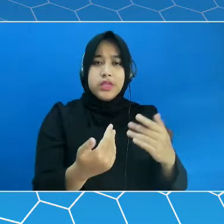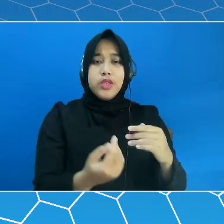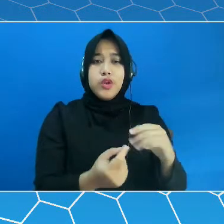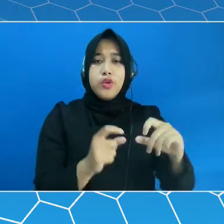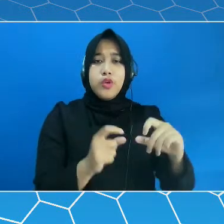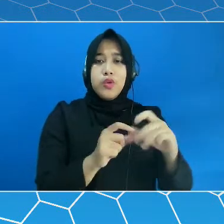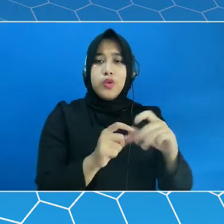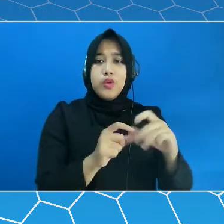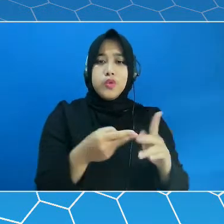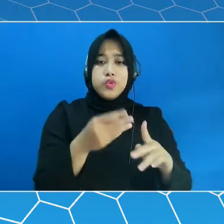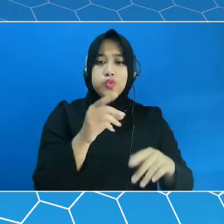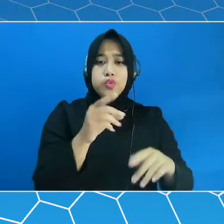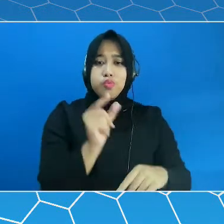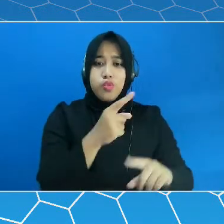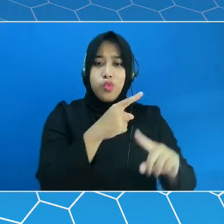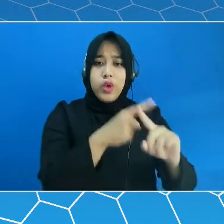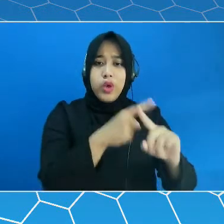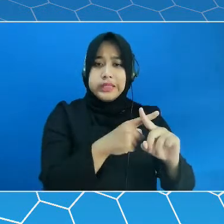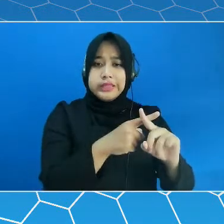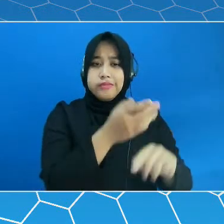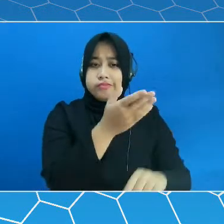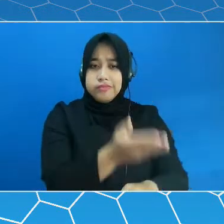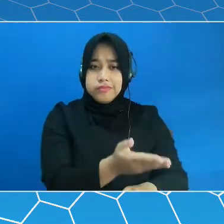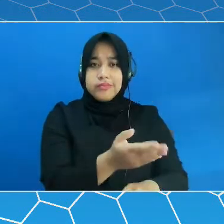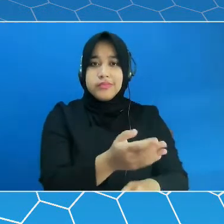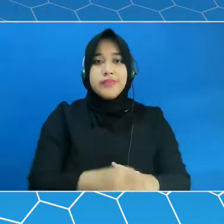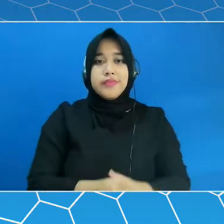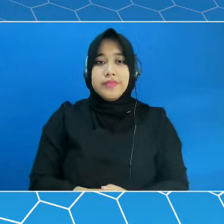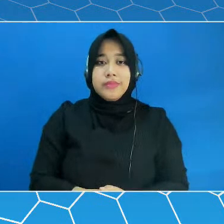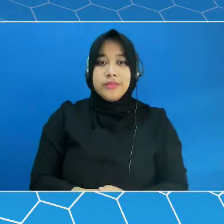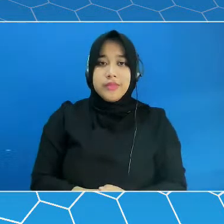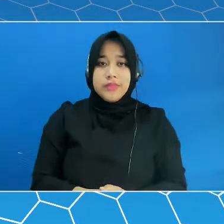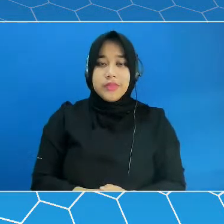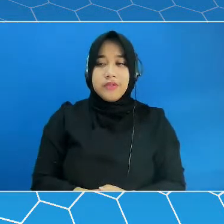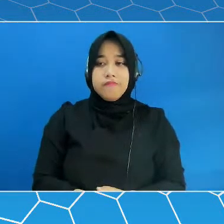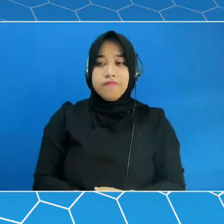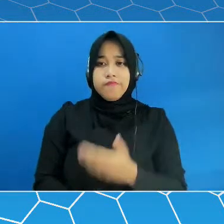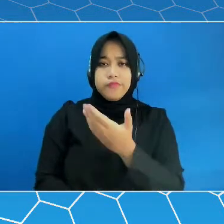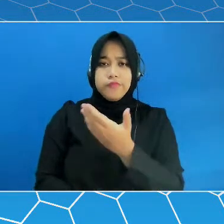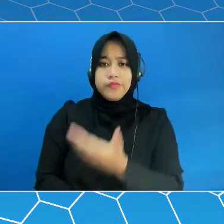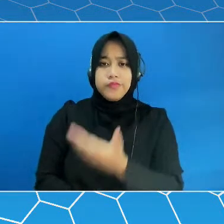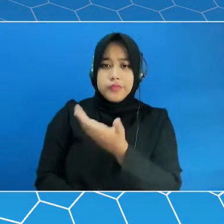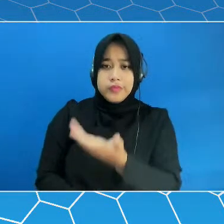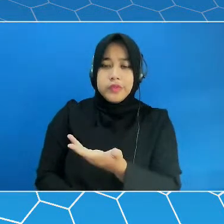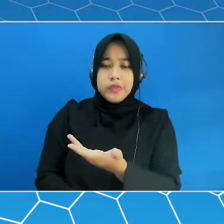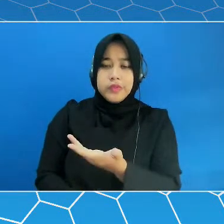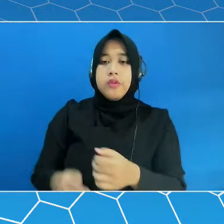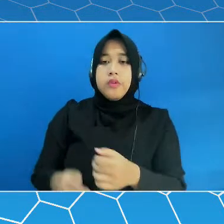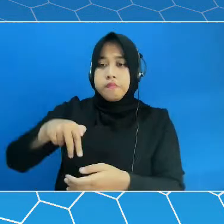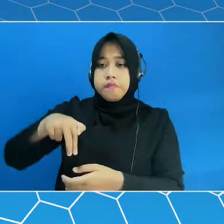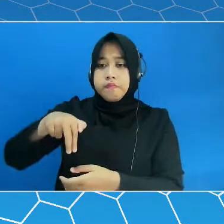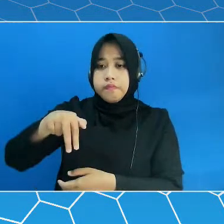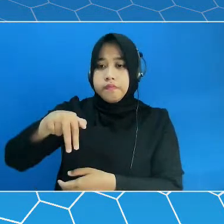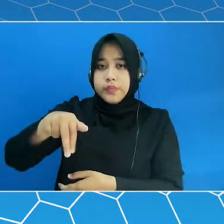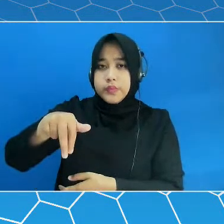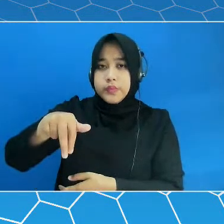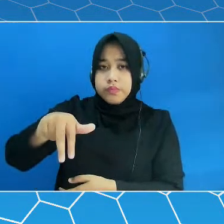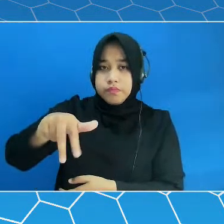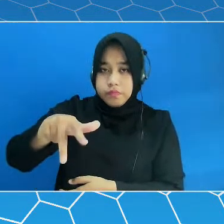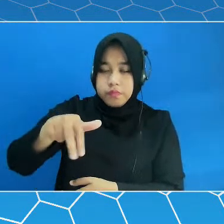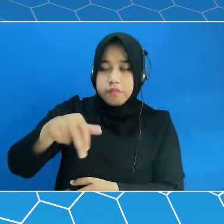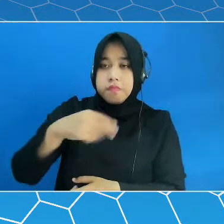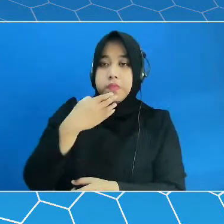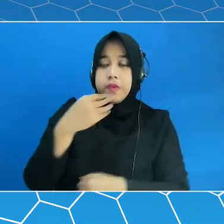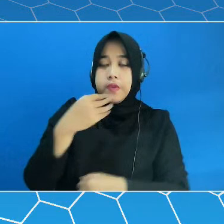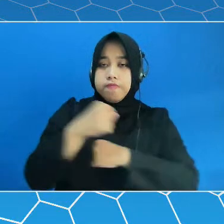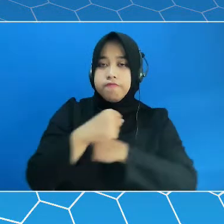can see that step count during the morning peak were higher during the first days than toward the end of